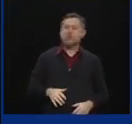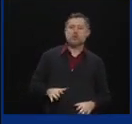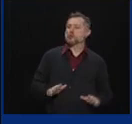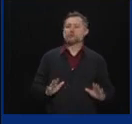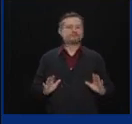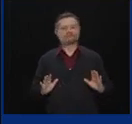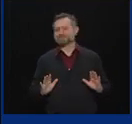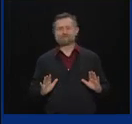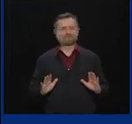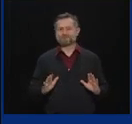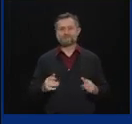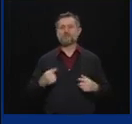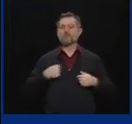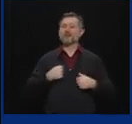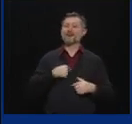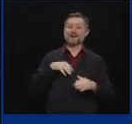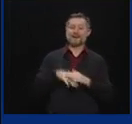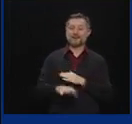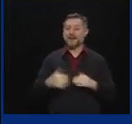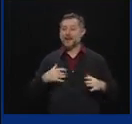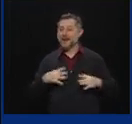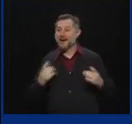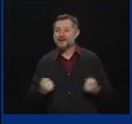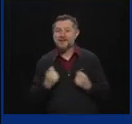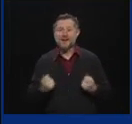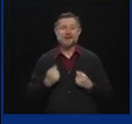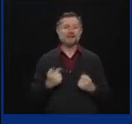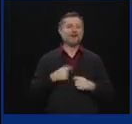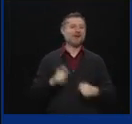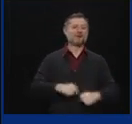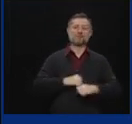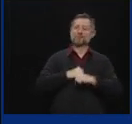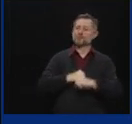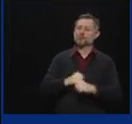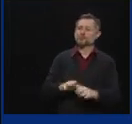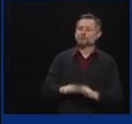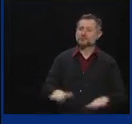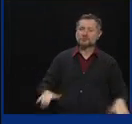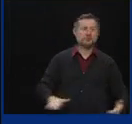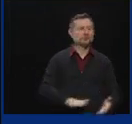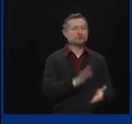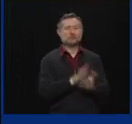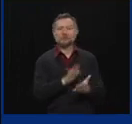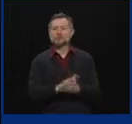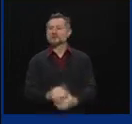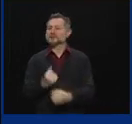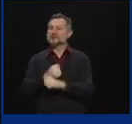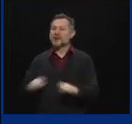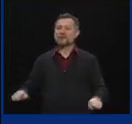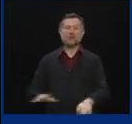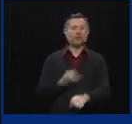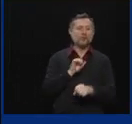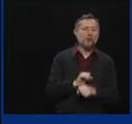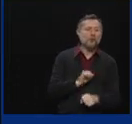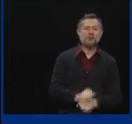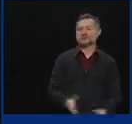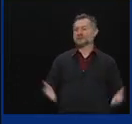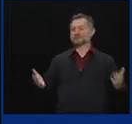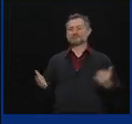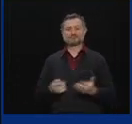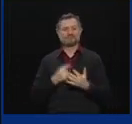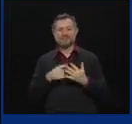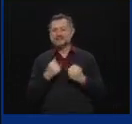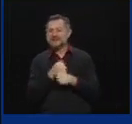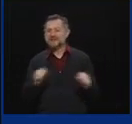want to make sure that we protect our kids in schools, keep our children safe, make sure people are safe in the workplace, safe when we gather for Thanksgiving.